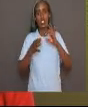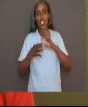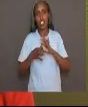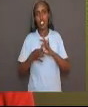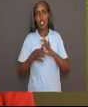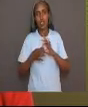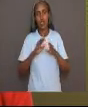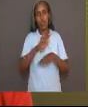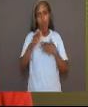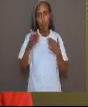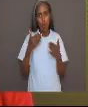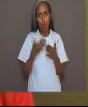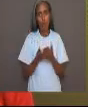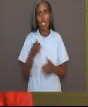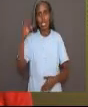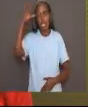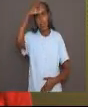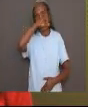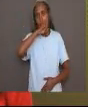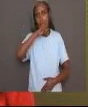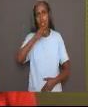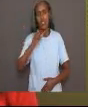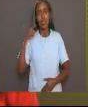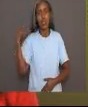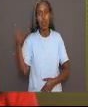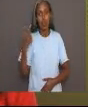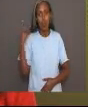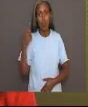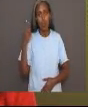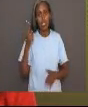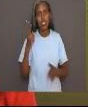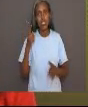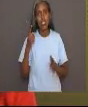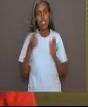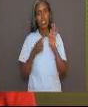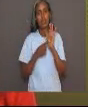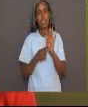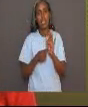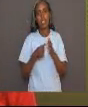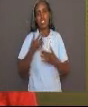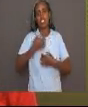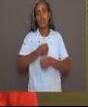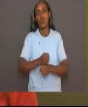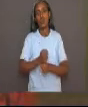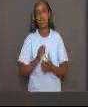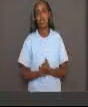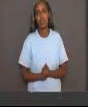of all the premises always implies the conclusion.